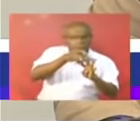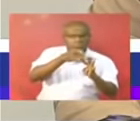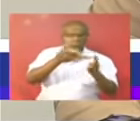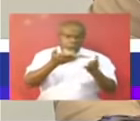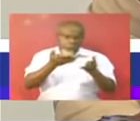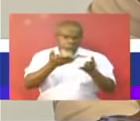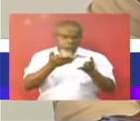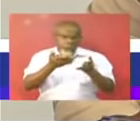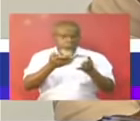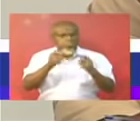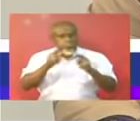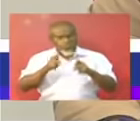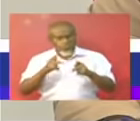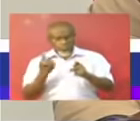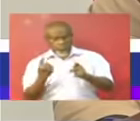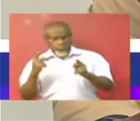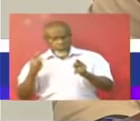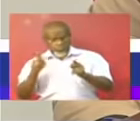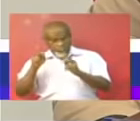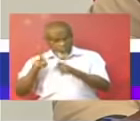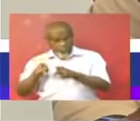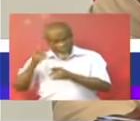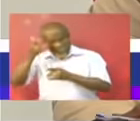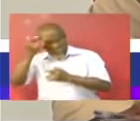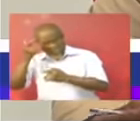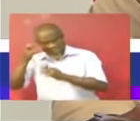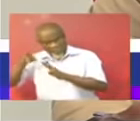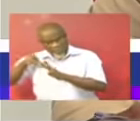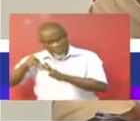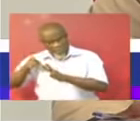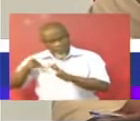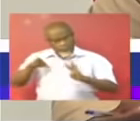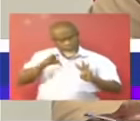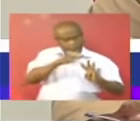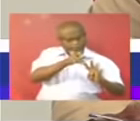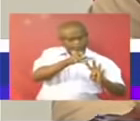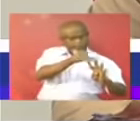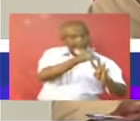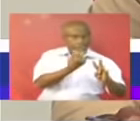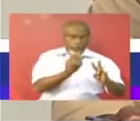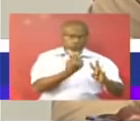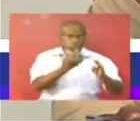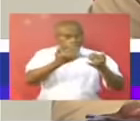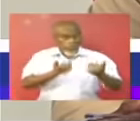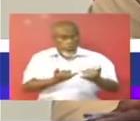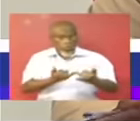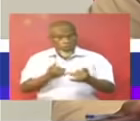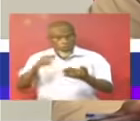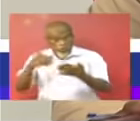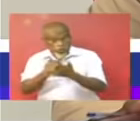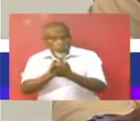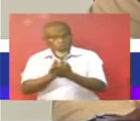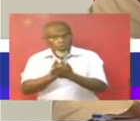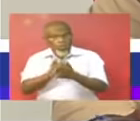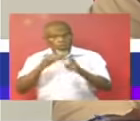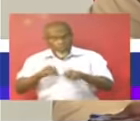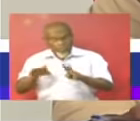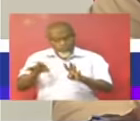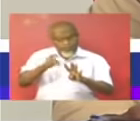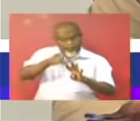what they call index case, with this particular virus, it's somewhere between 4 and 8 new cases that can come up from